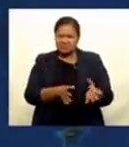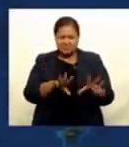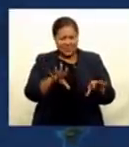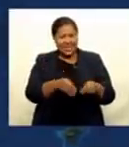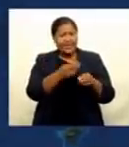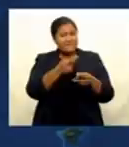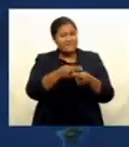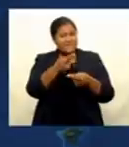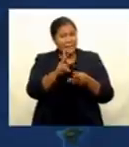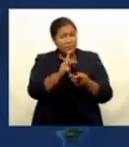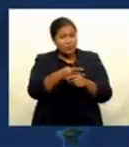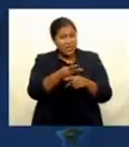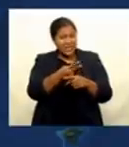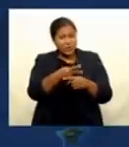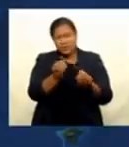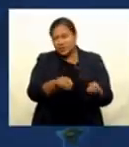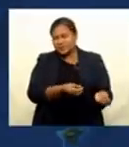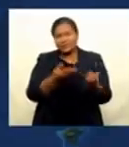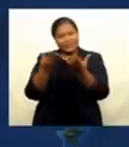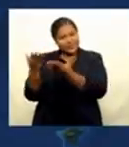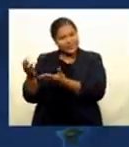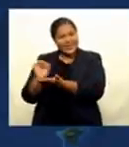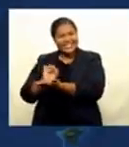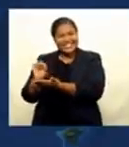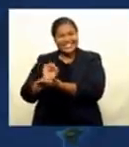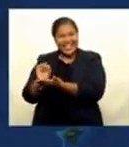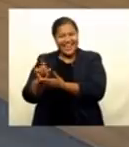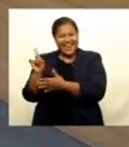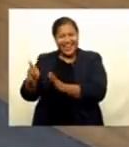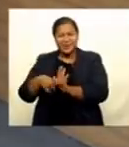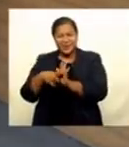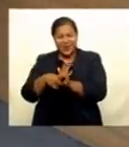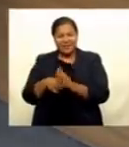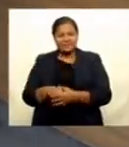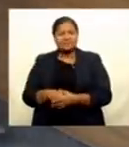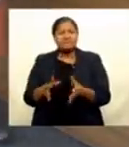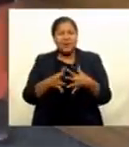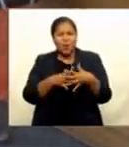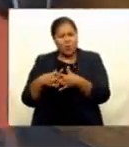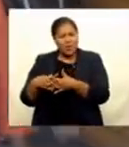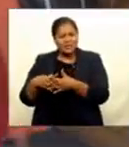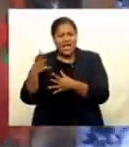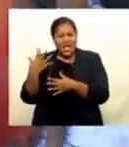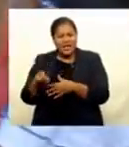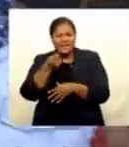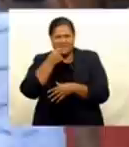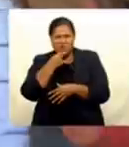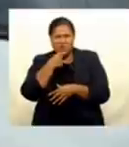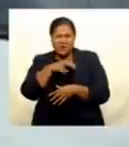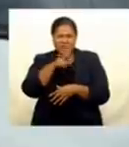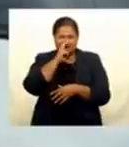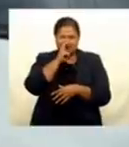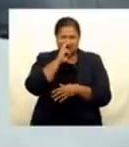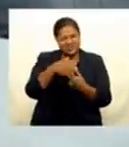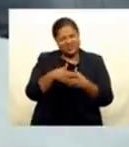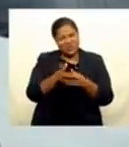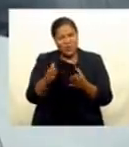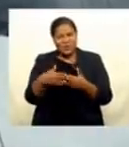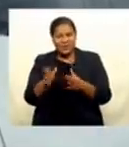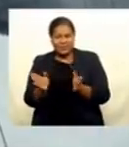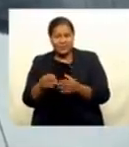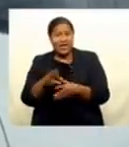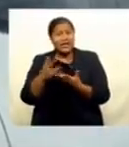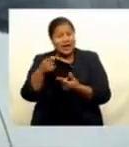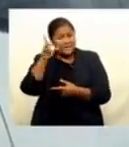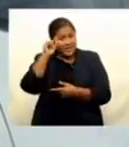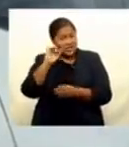their farm produce commodities to Lautoka. The Western Division has had a few restrictions relaxed. However, Fijians and